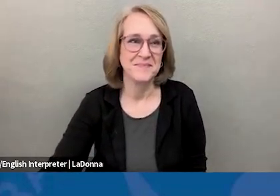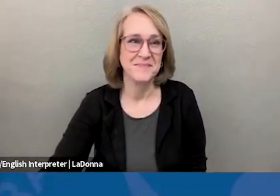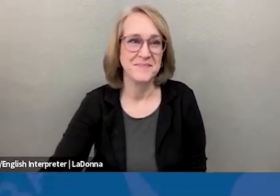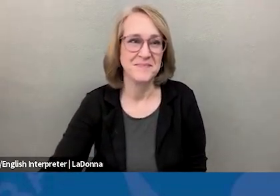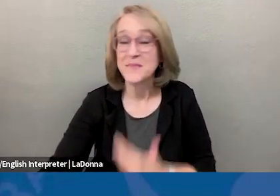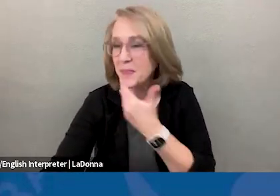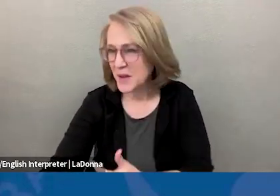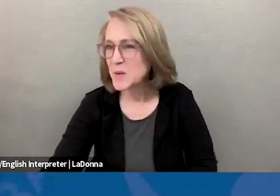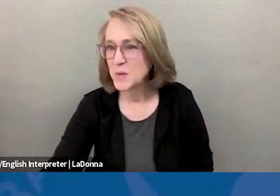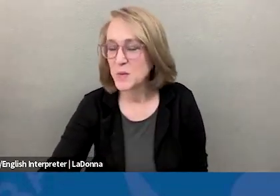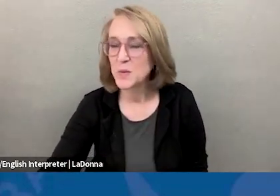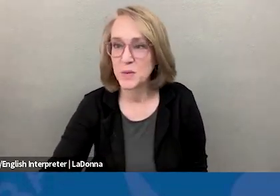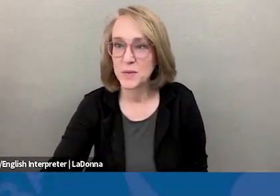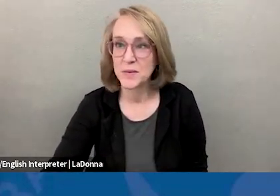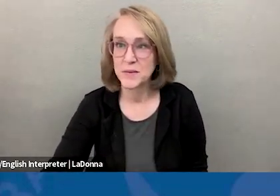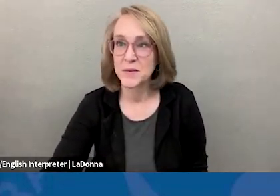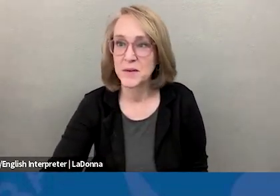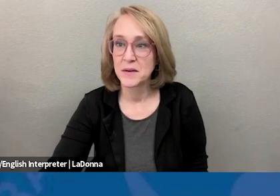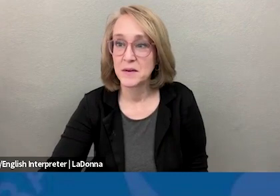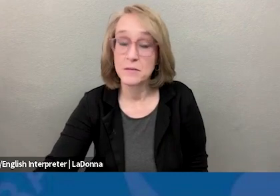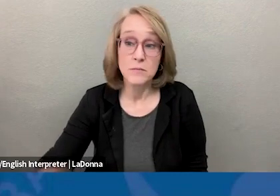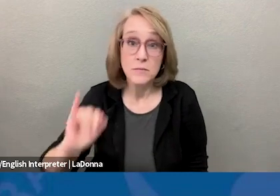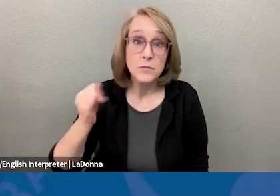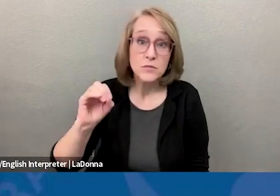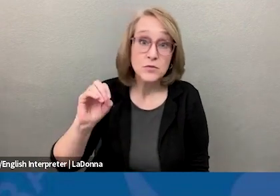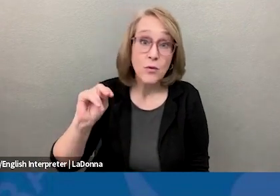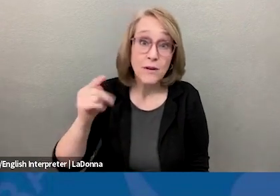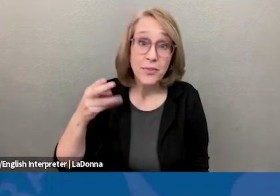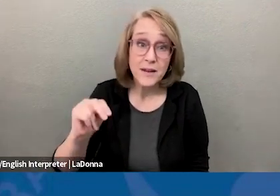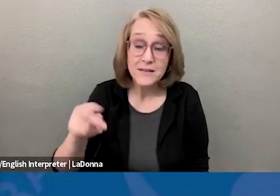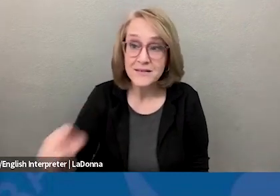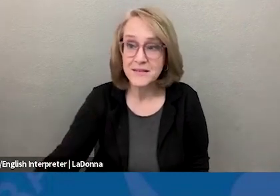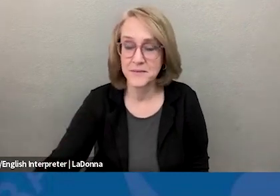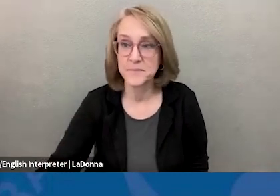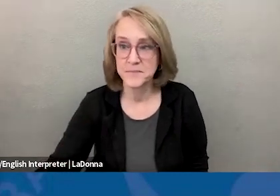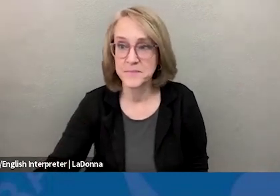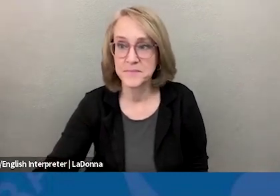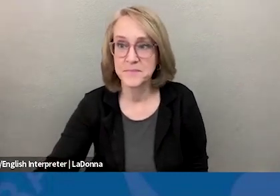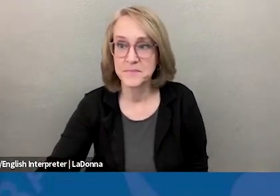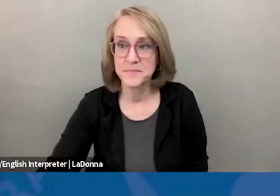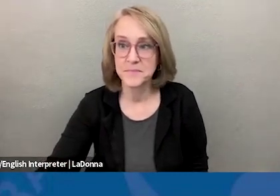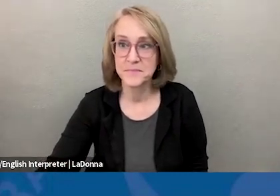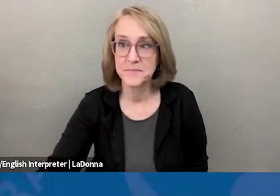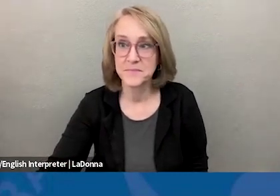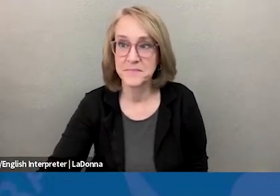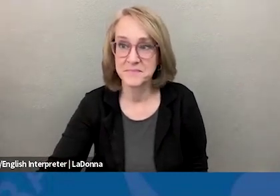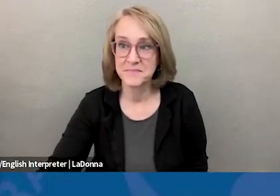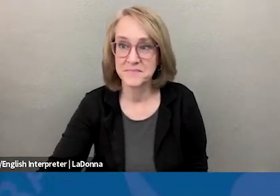Thank you. Really helpful. Jonathan, would you like to go next? Sure. I just want to also